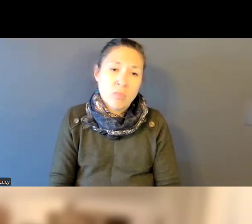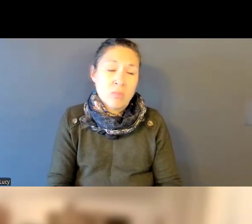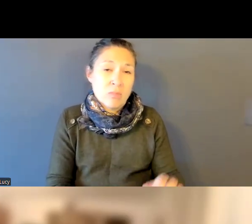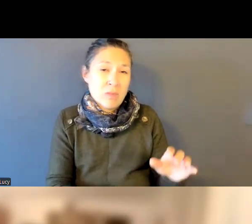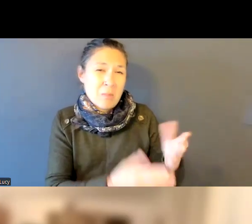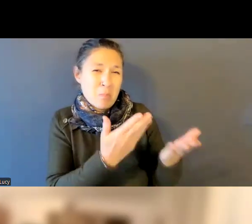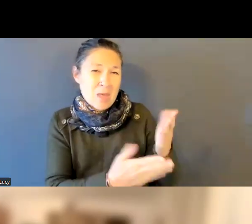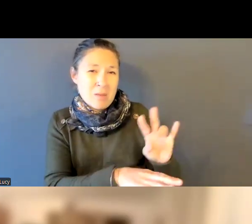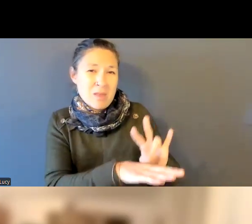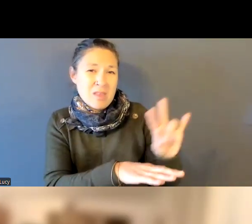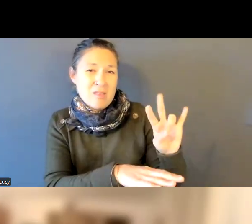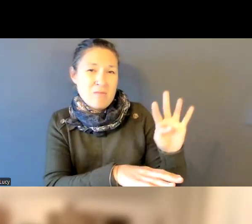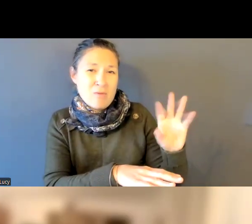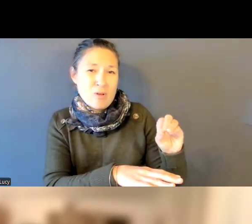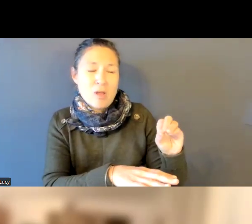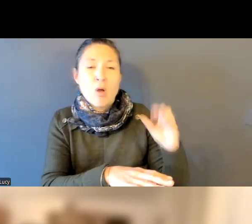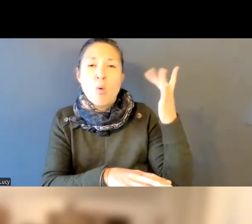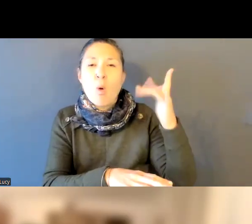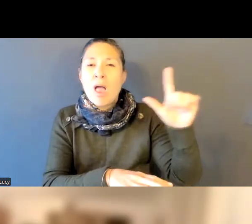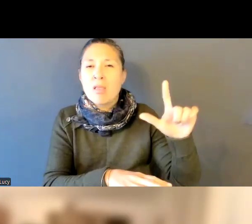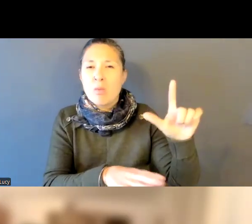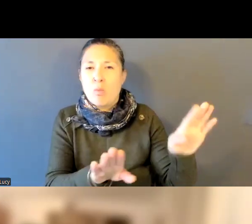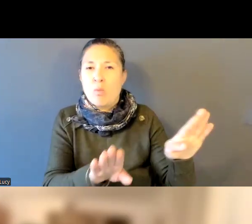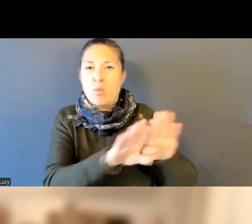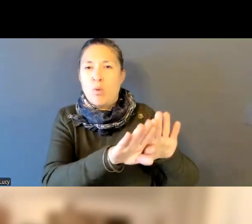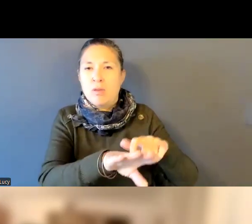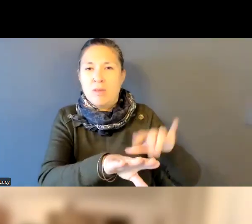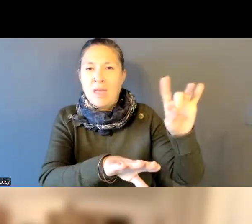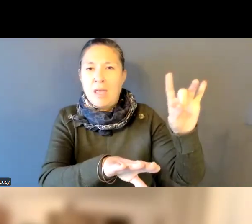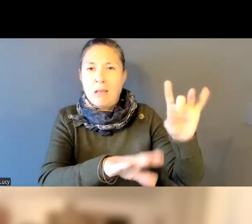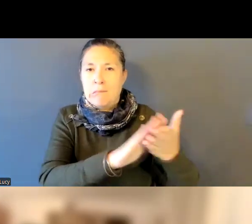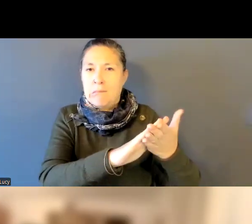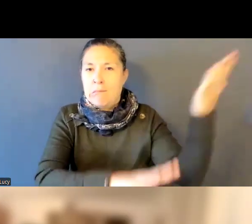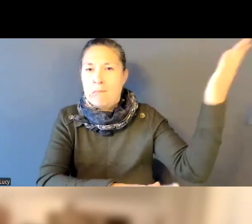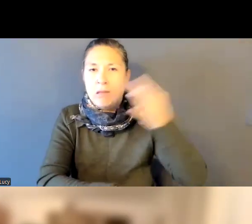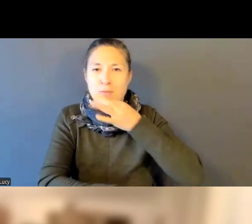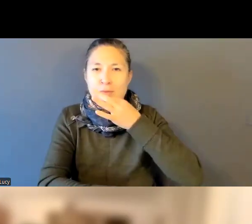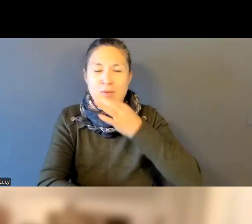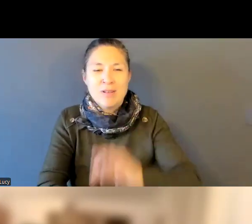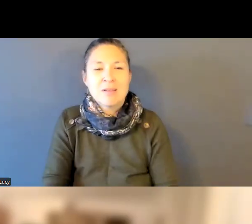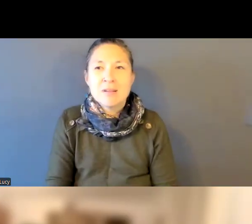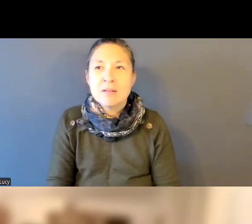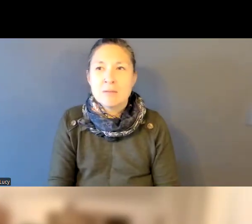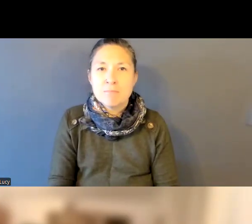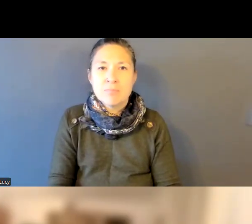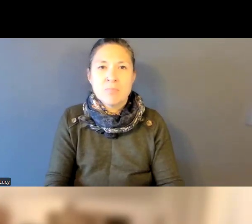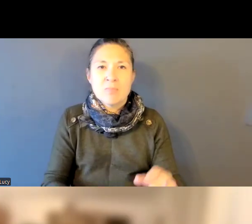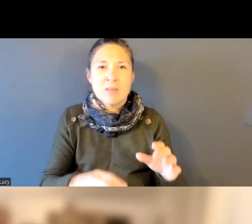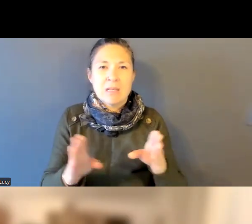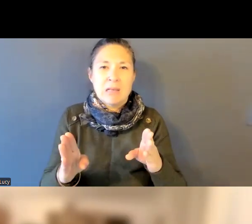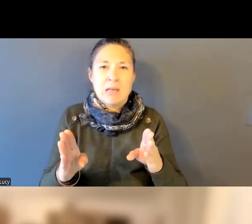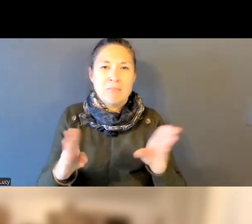7:40? Library closes at 8. Okay, yep, all right, so we have to get out of here. So why don't we can extend it 10